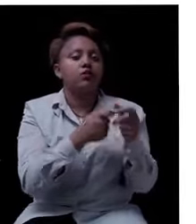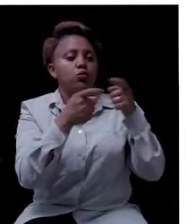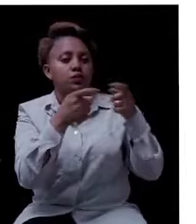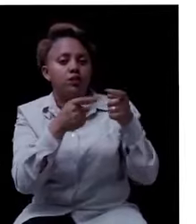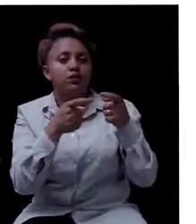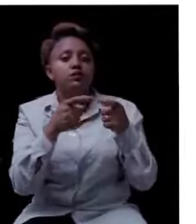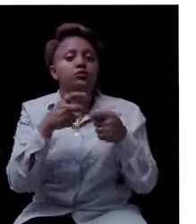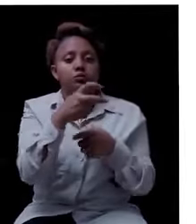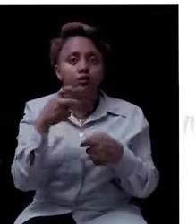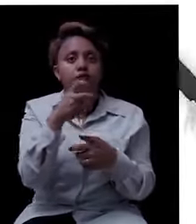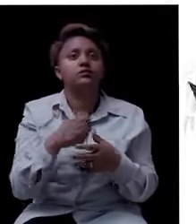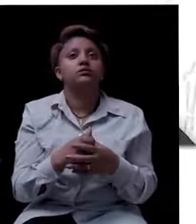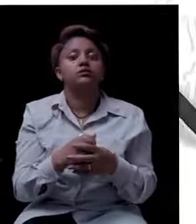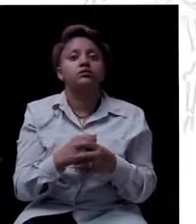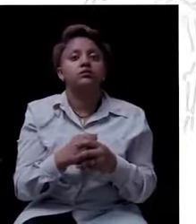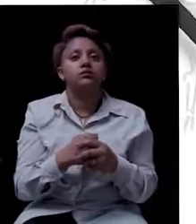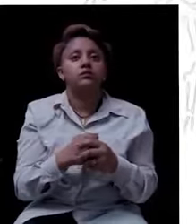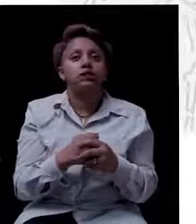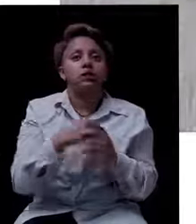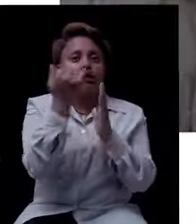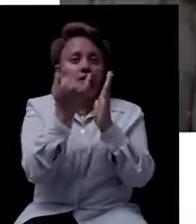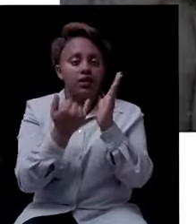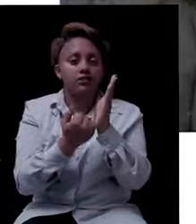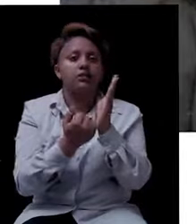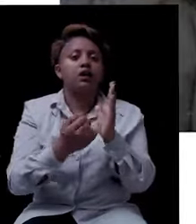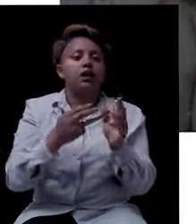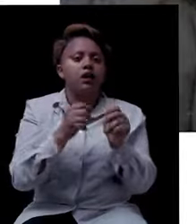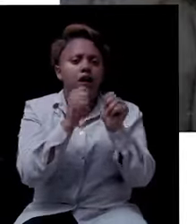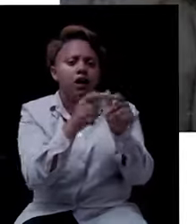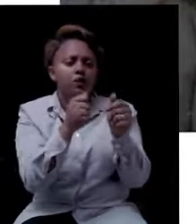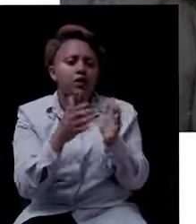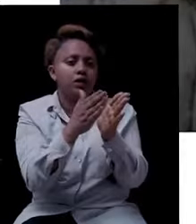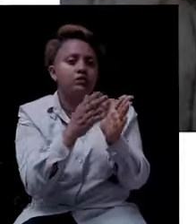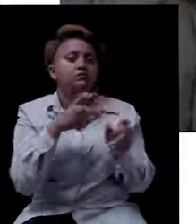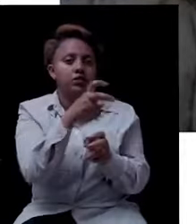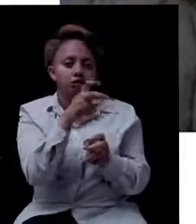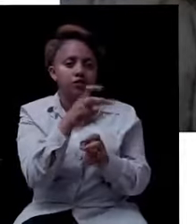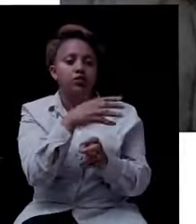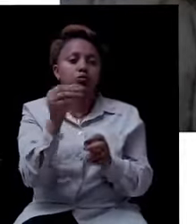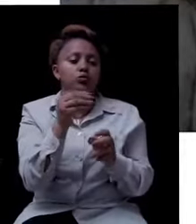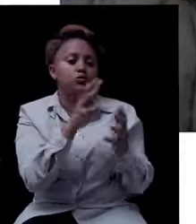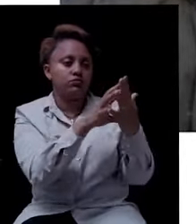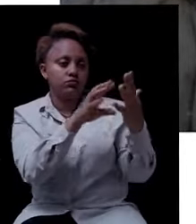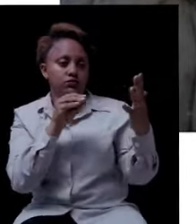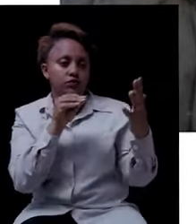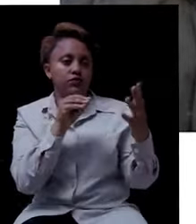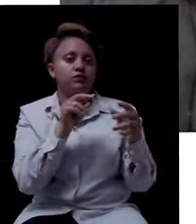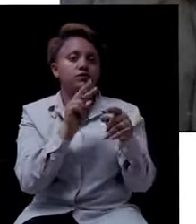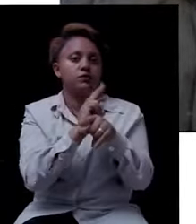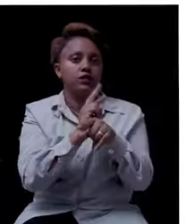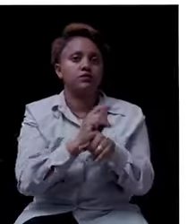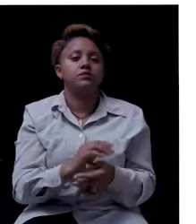Surveillance. Monitoring for intruders, analyzing highway traffic, and monitoring pools for drowning